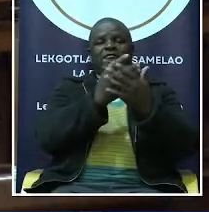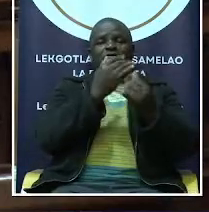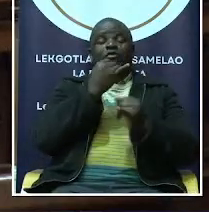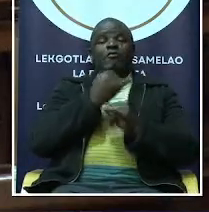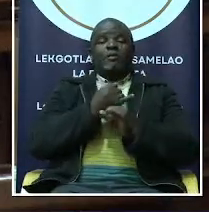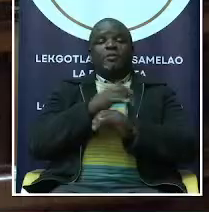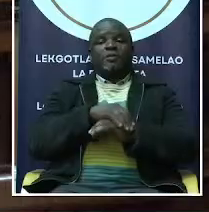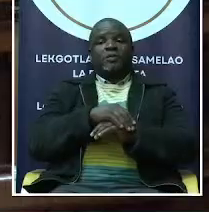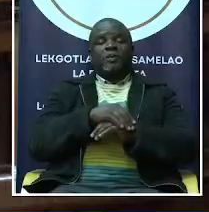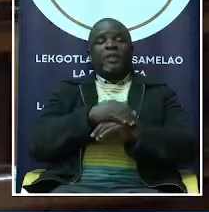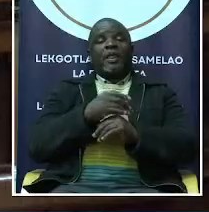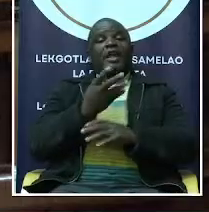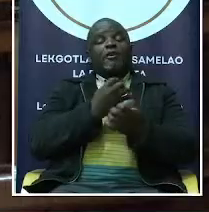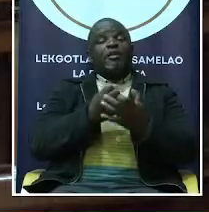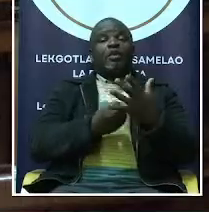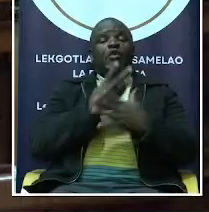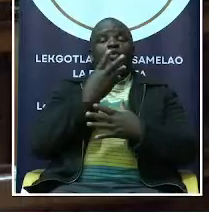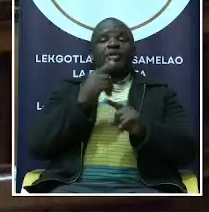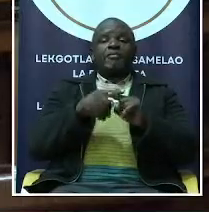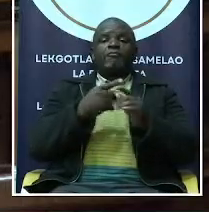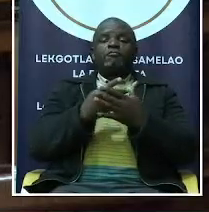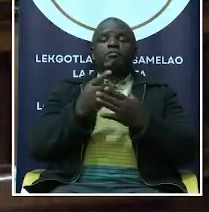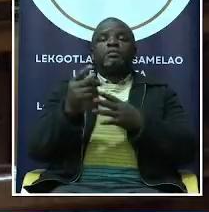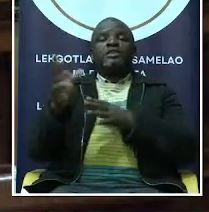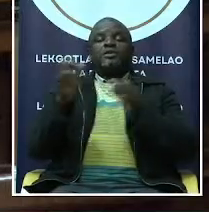Economic growth and job creation,